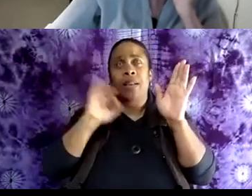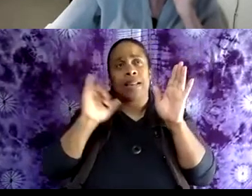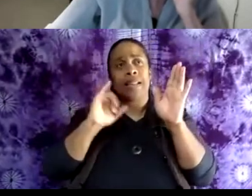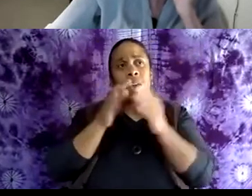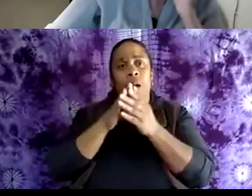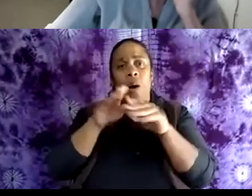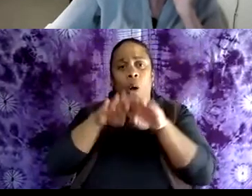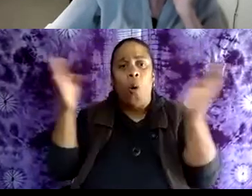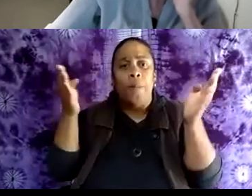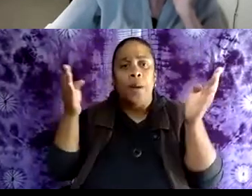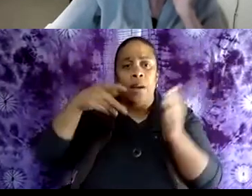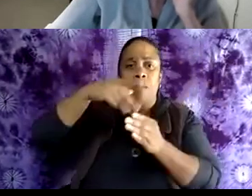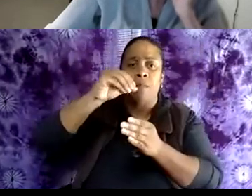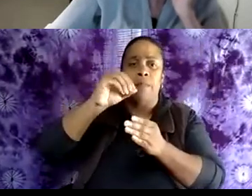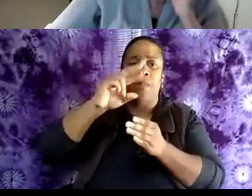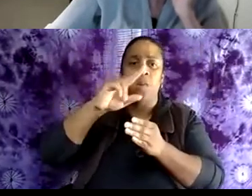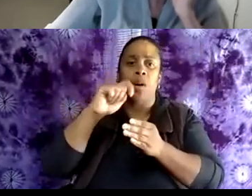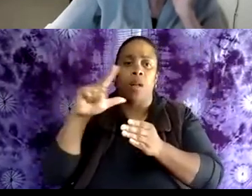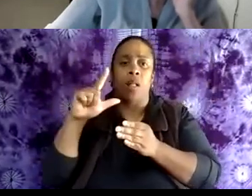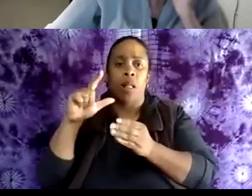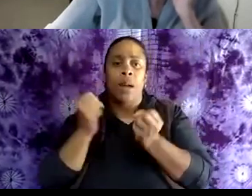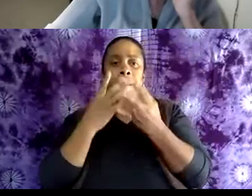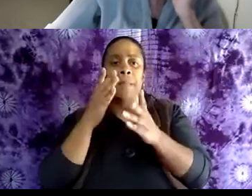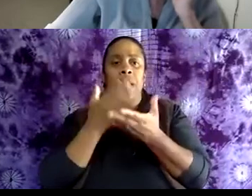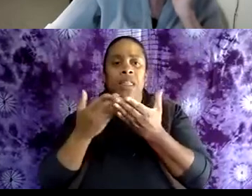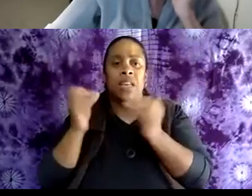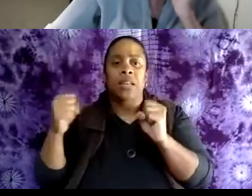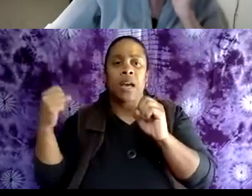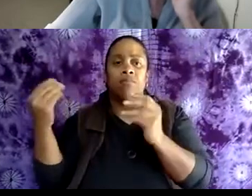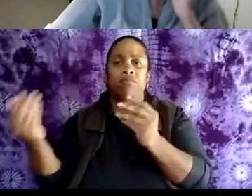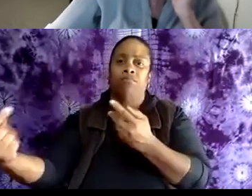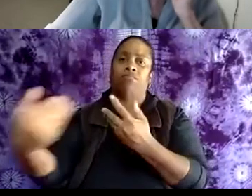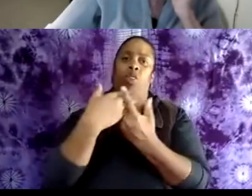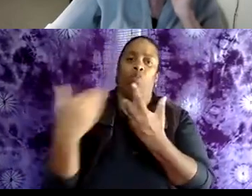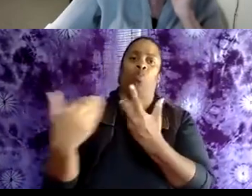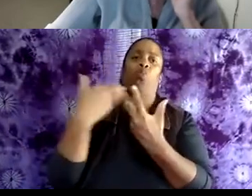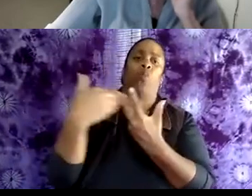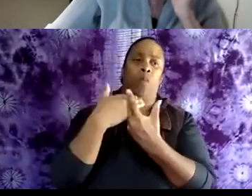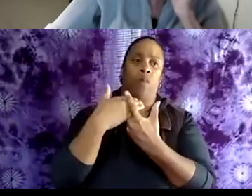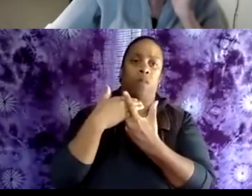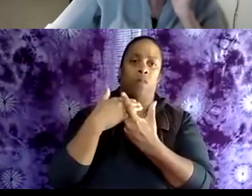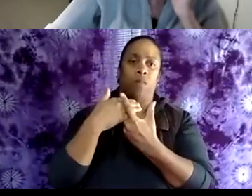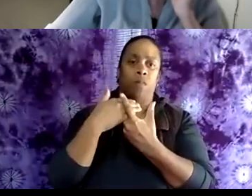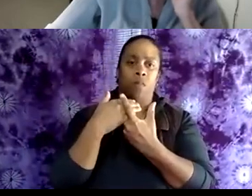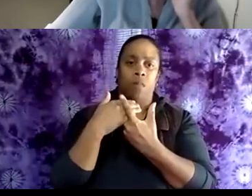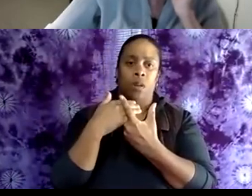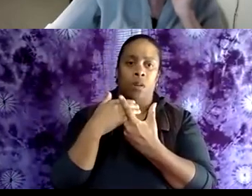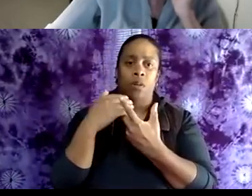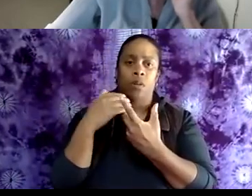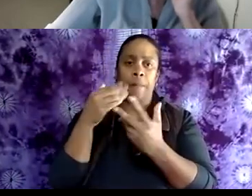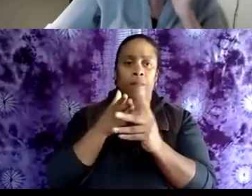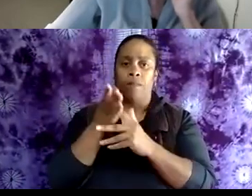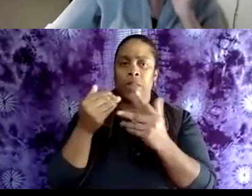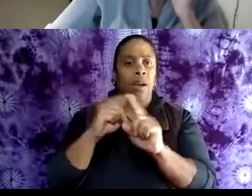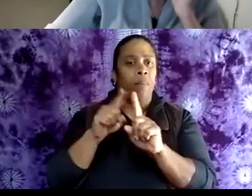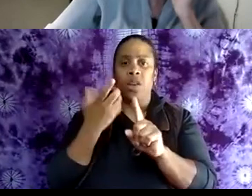portal, and then a lot of things can come through this portal. The potential now exists that things can come through this portal that you don't